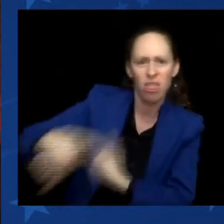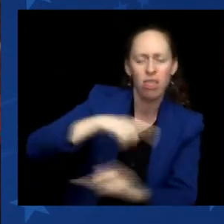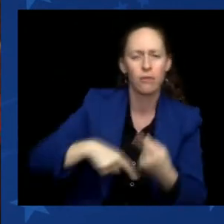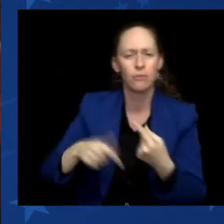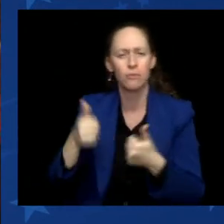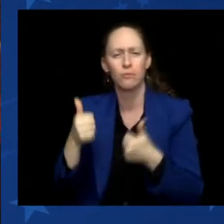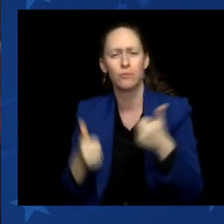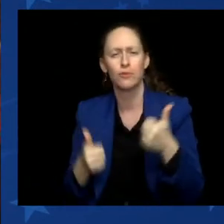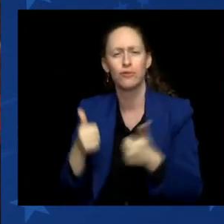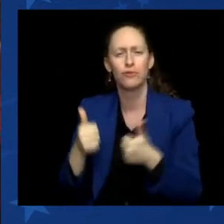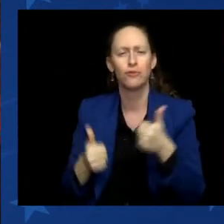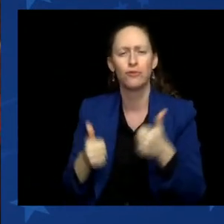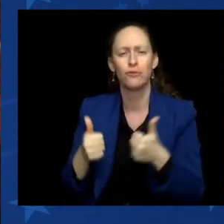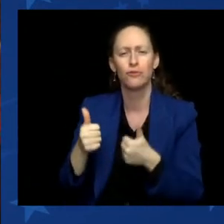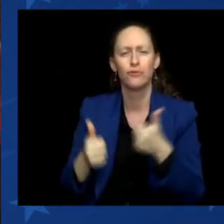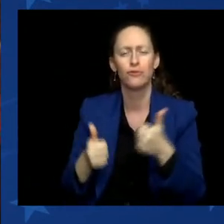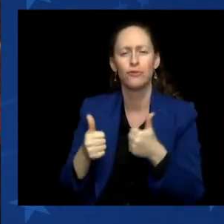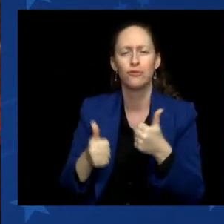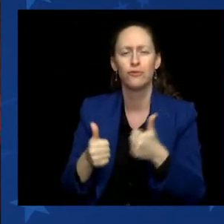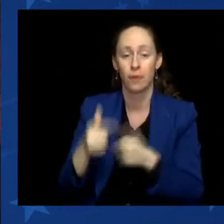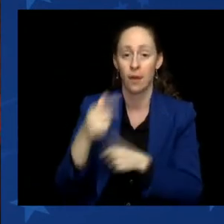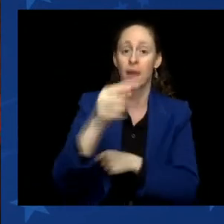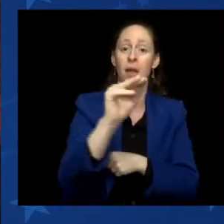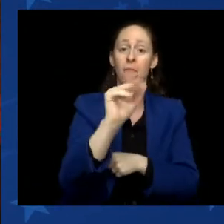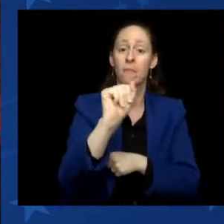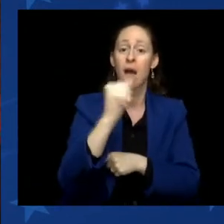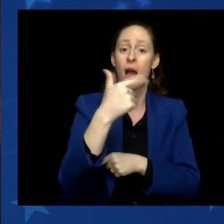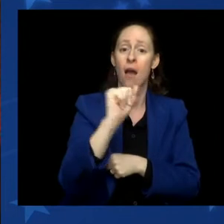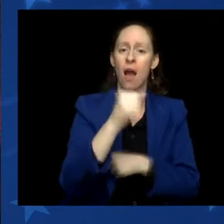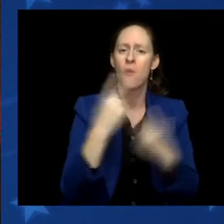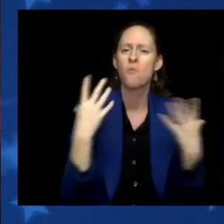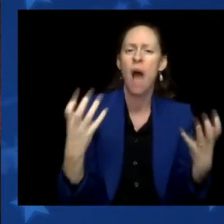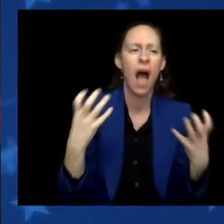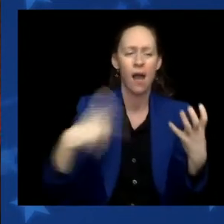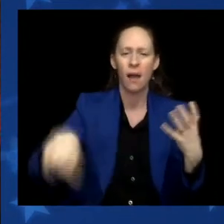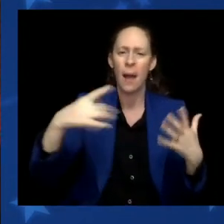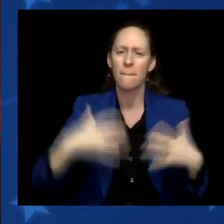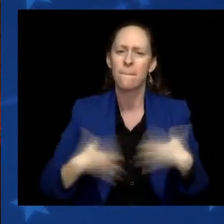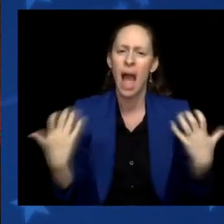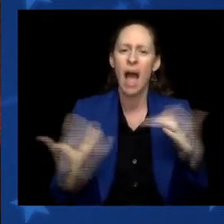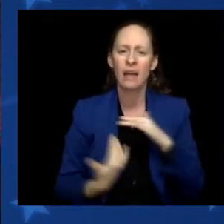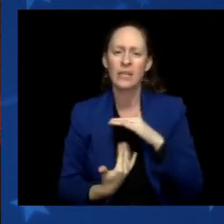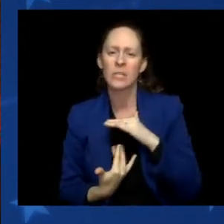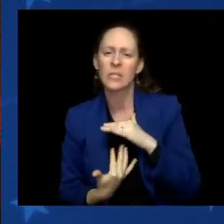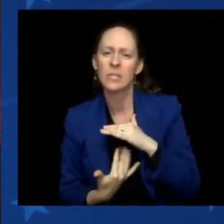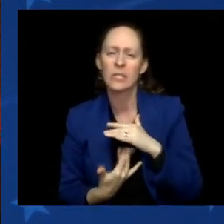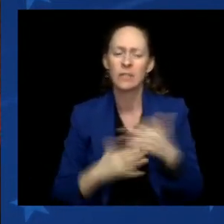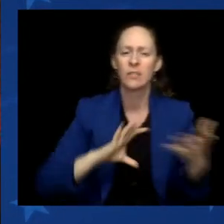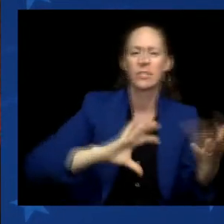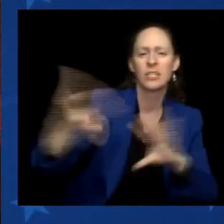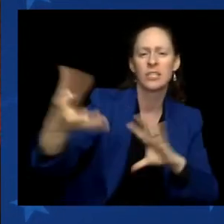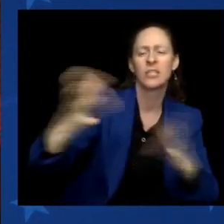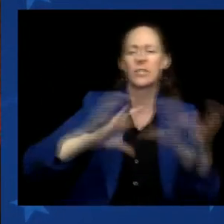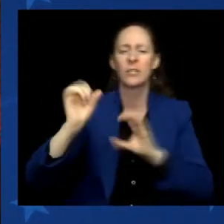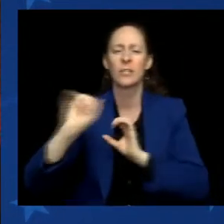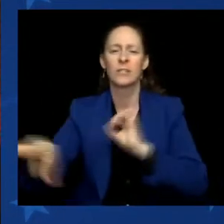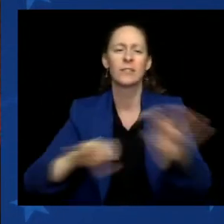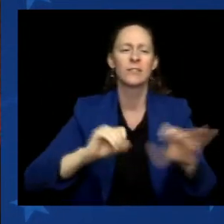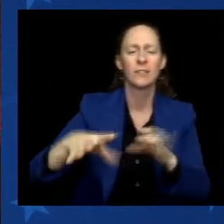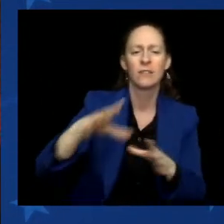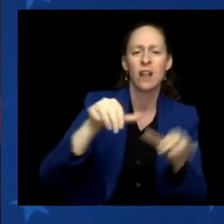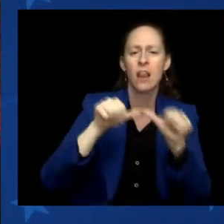on chaos. They live not in the light of truth, but in the shadow of lies.